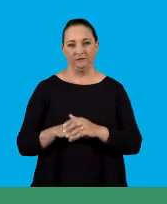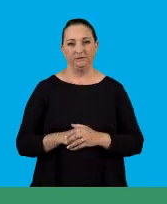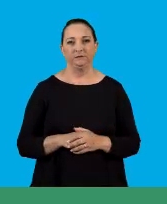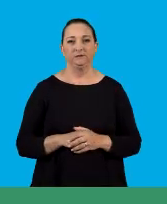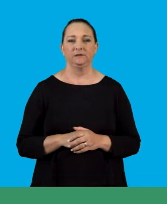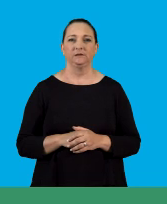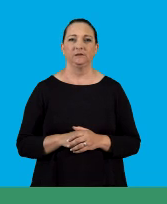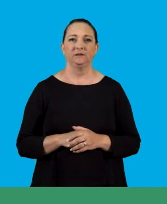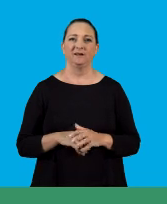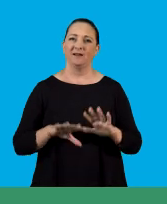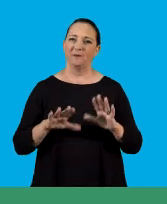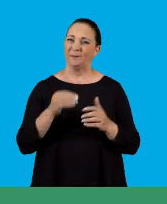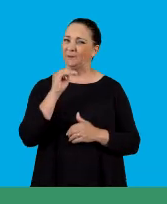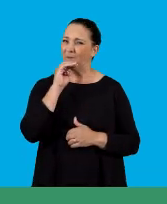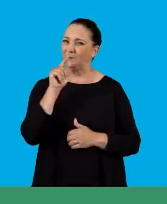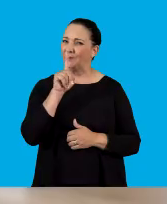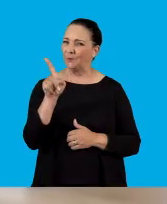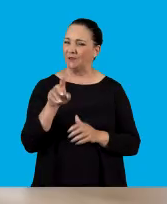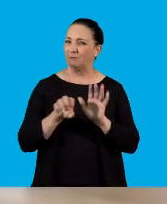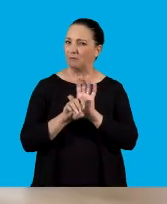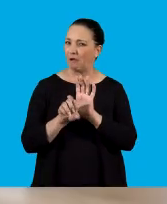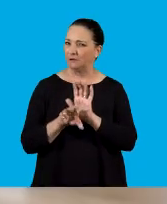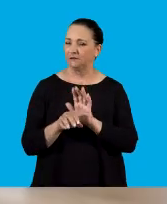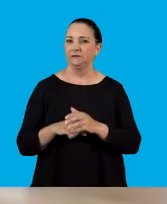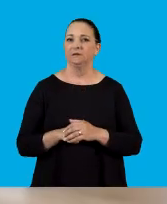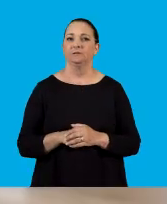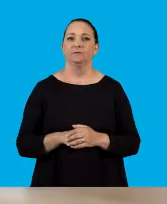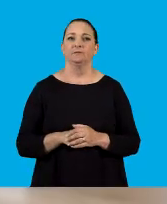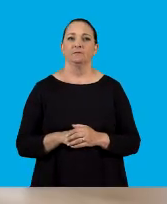marketing. What do we mean by marketing? Marketing